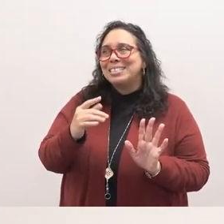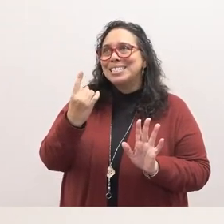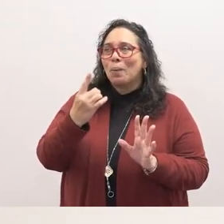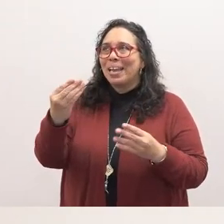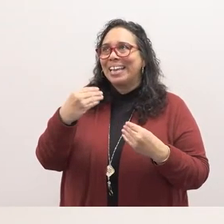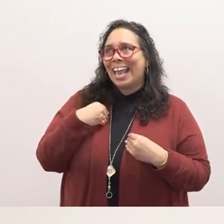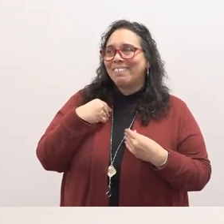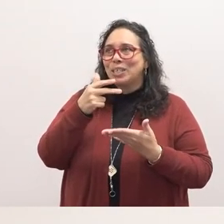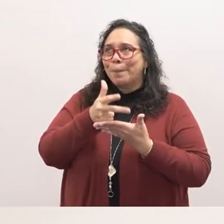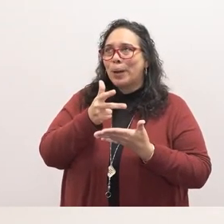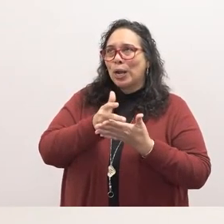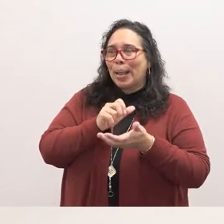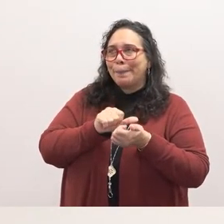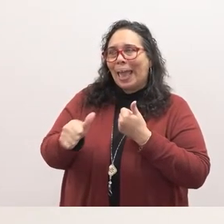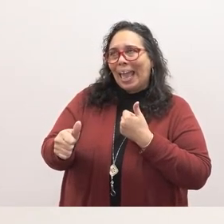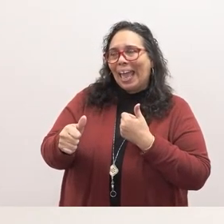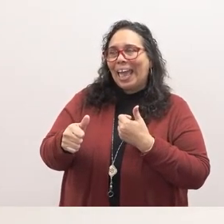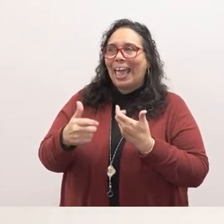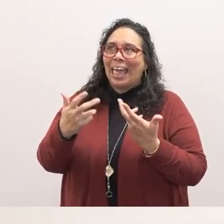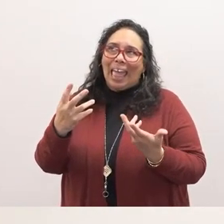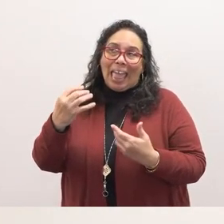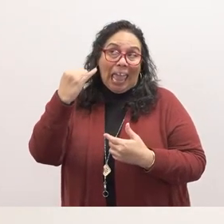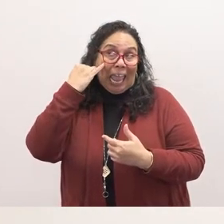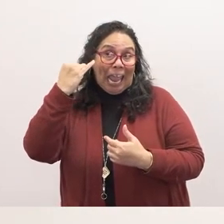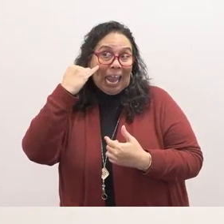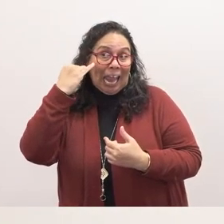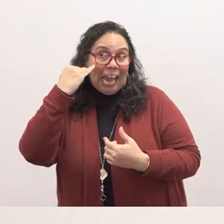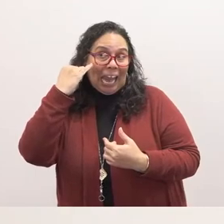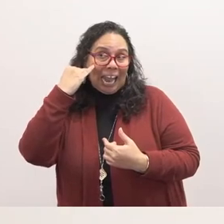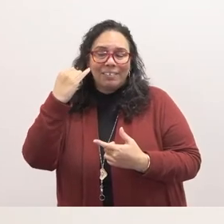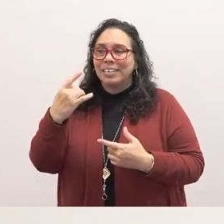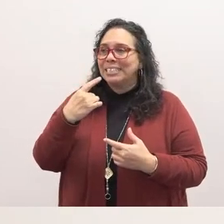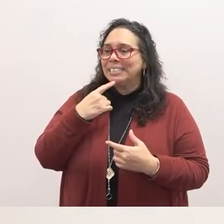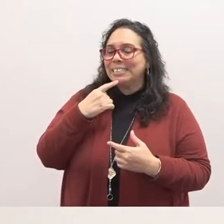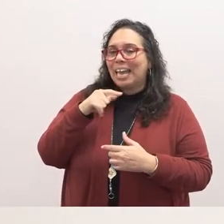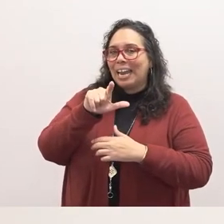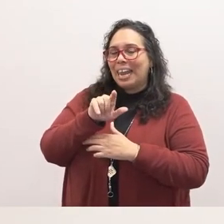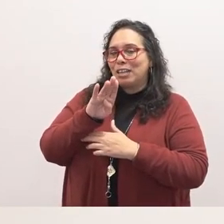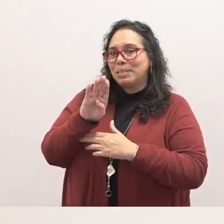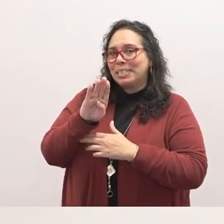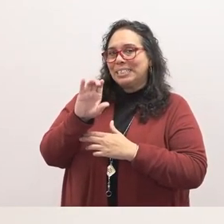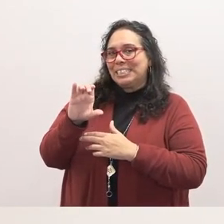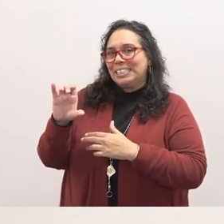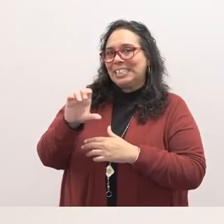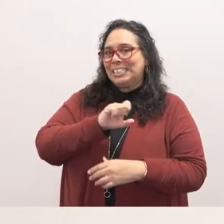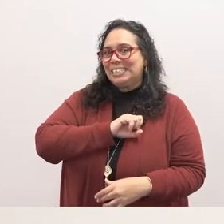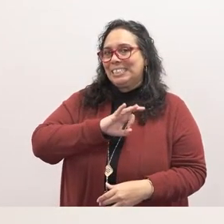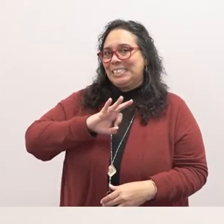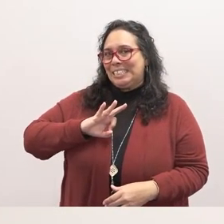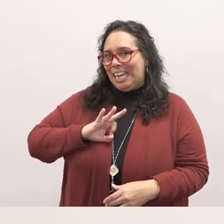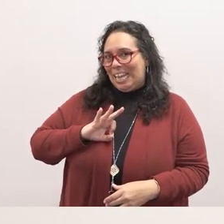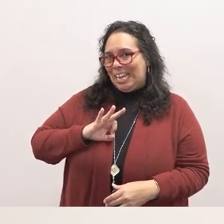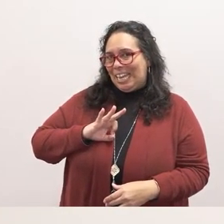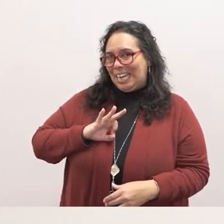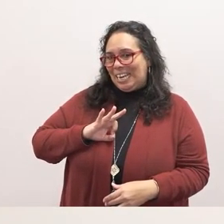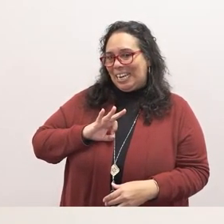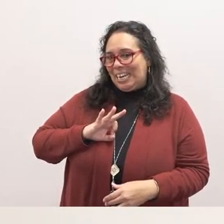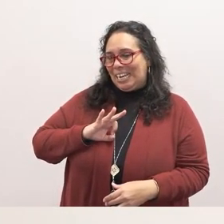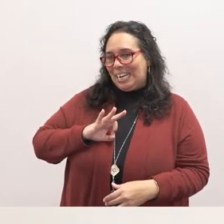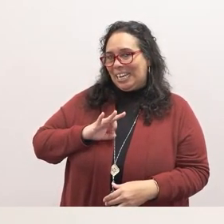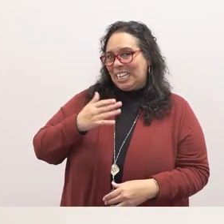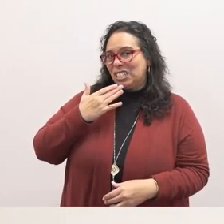Yeah. Like, let's say it said, LBCC staff, and that's good